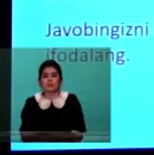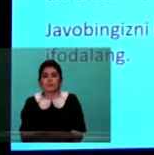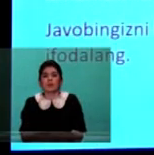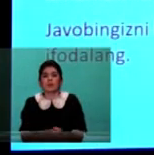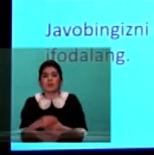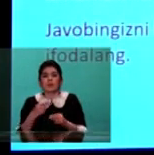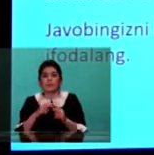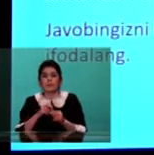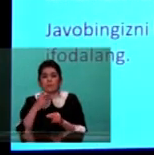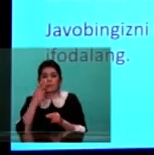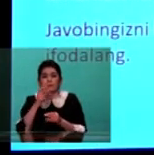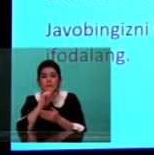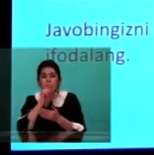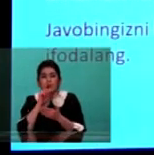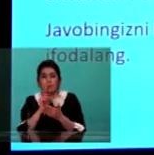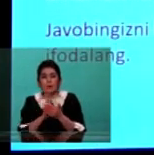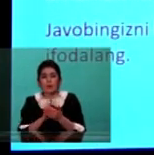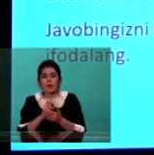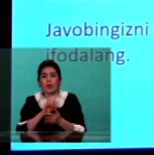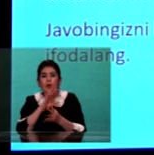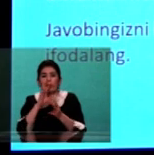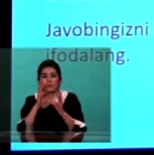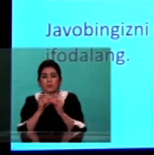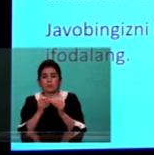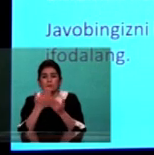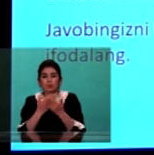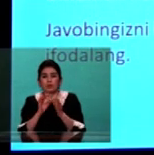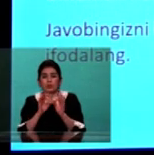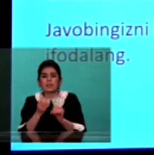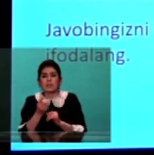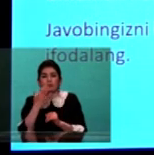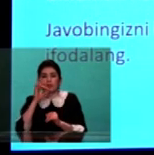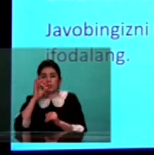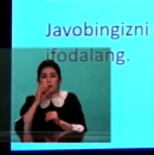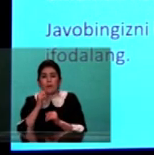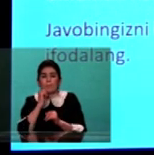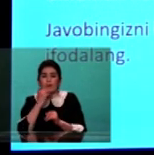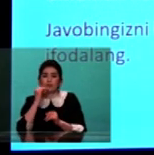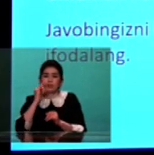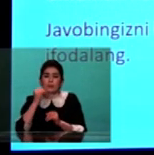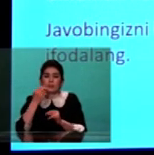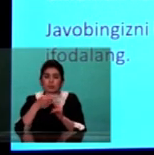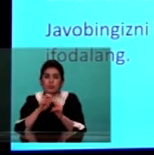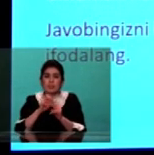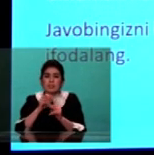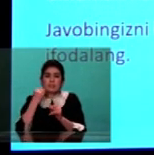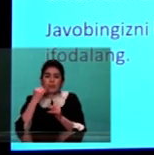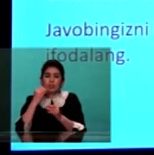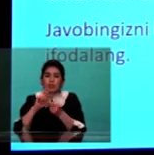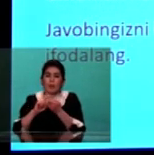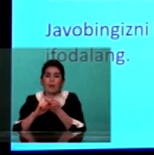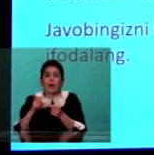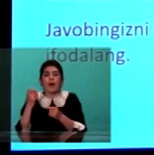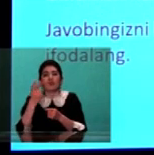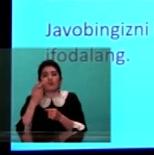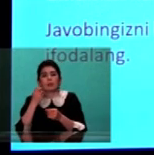Endi 2'te savol tashlandi. Barcha sharhlarning nechi foizi mahsulotning yomon sifatiga bog'liq va